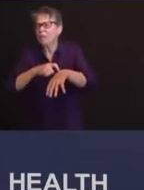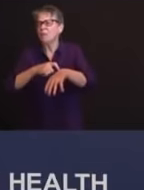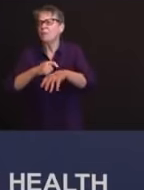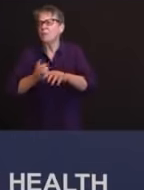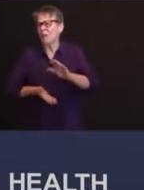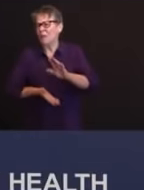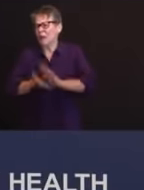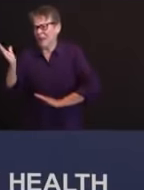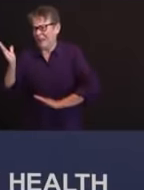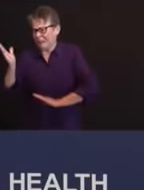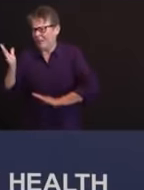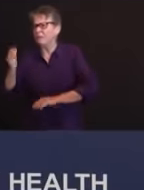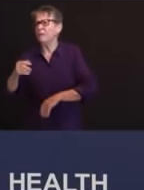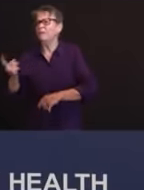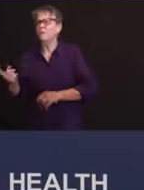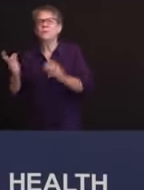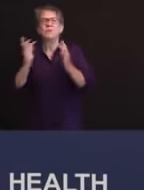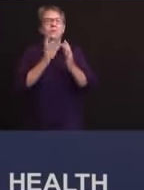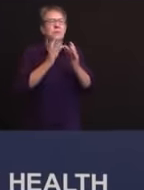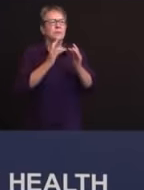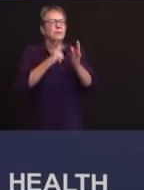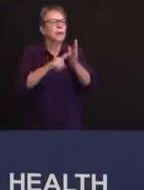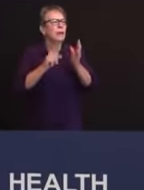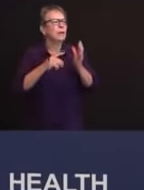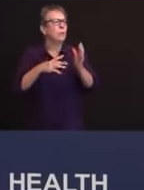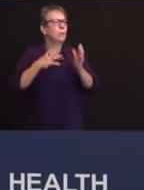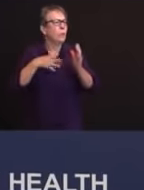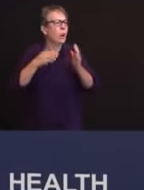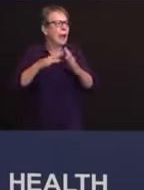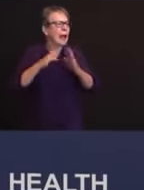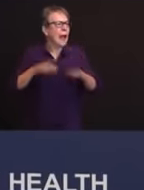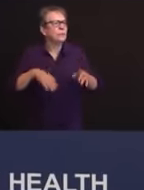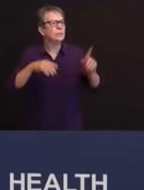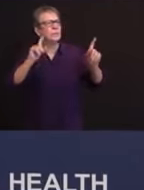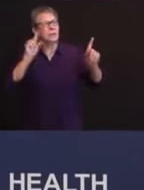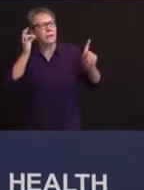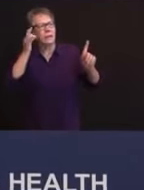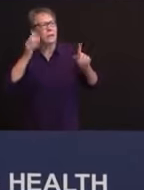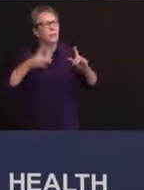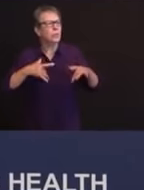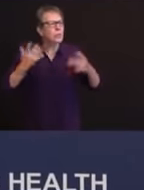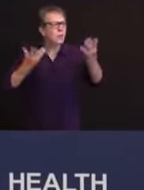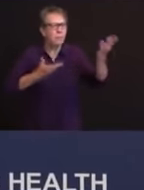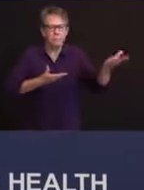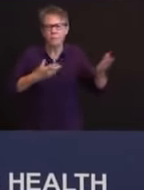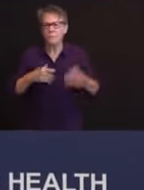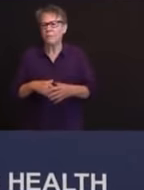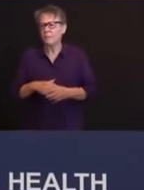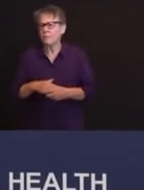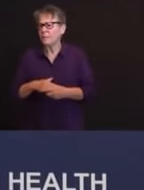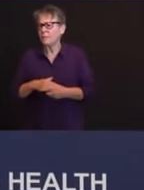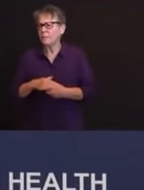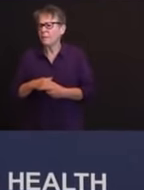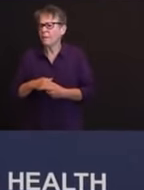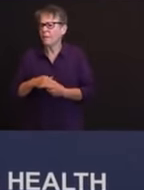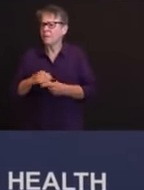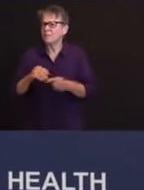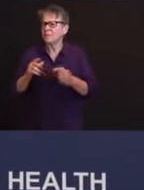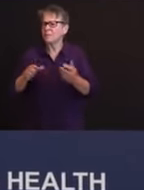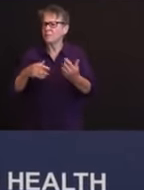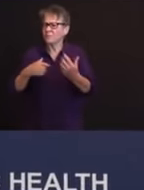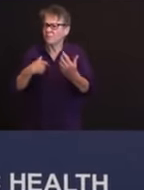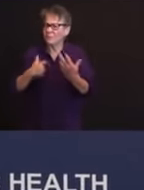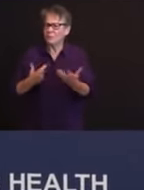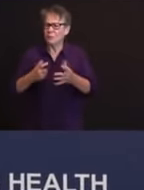Senator. Suffice it to say, however, that we are both anxious to begin working with President-elect Biden on issues which are not